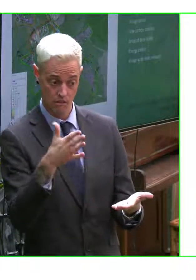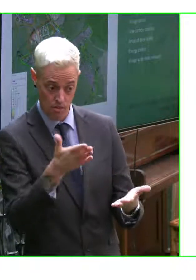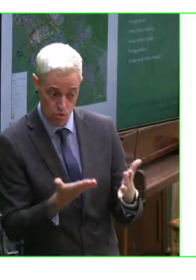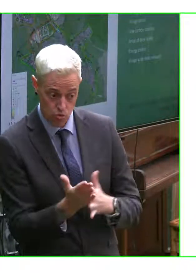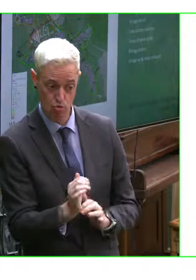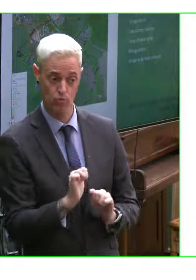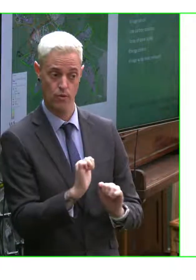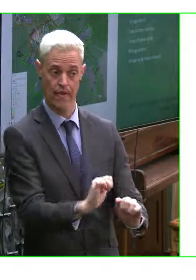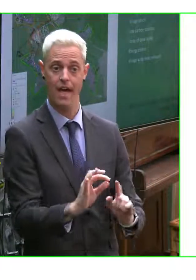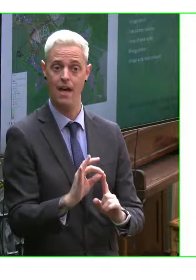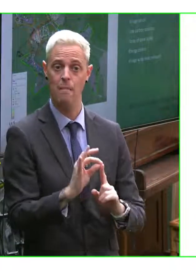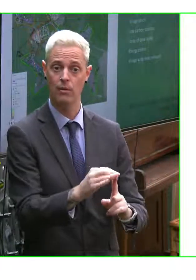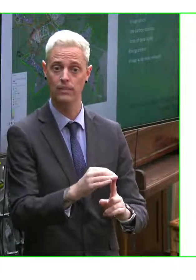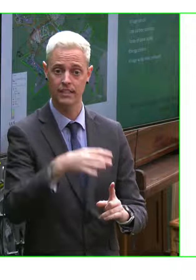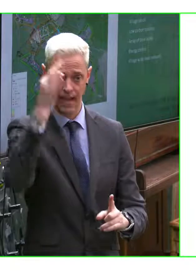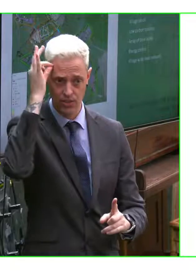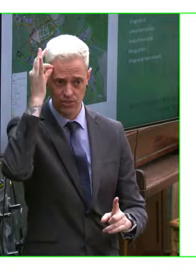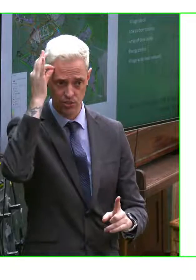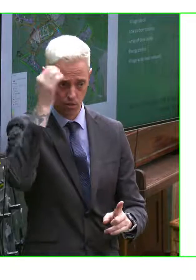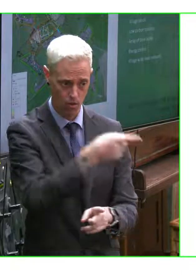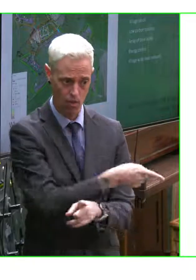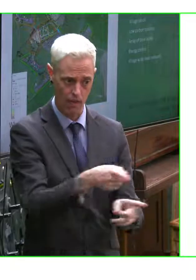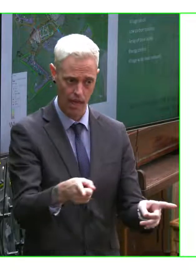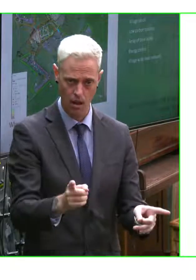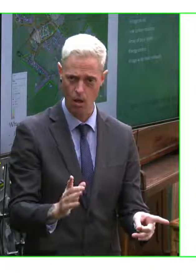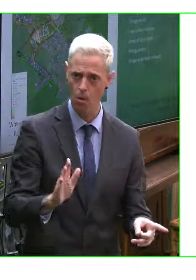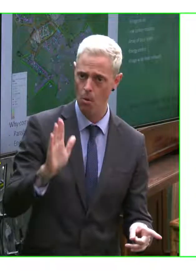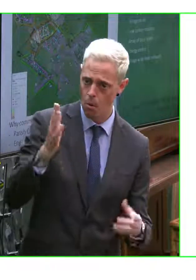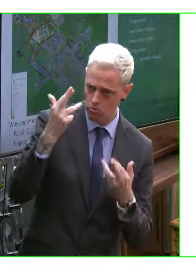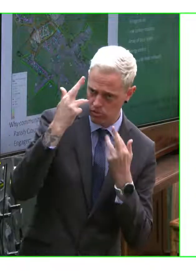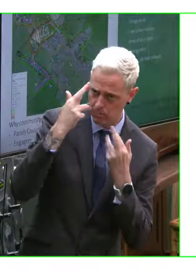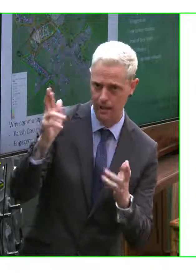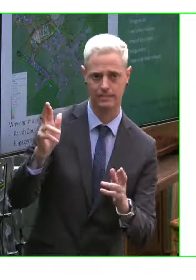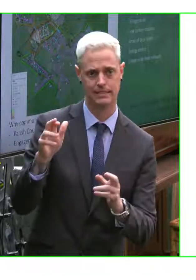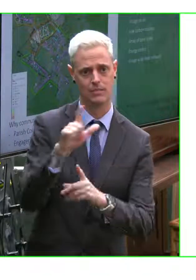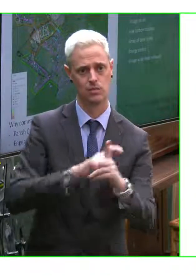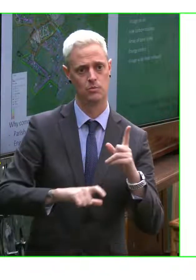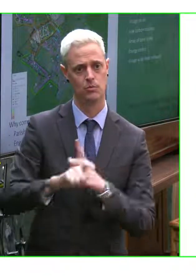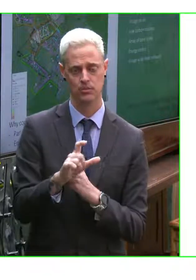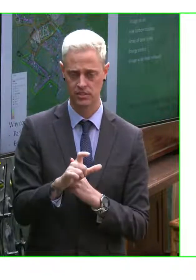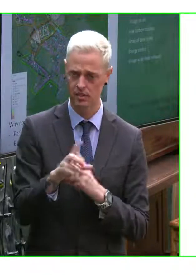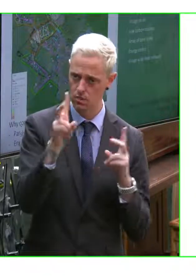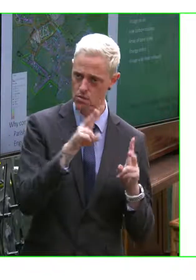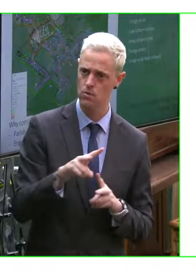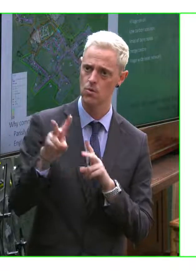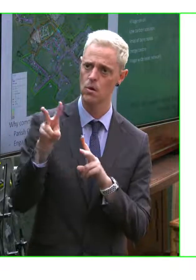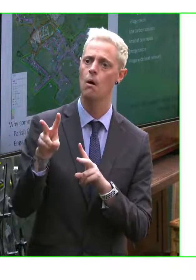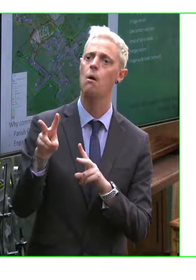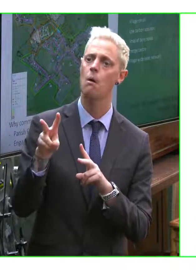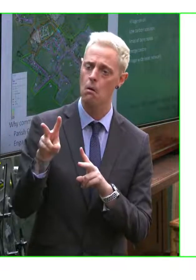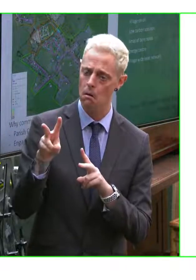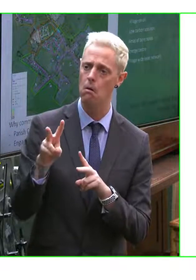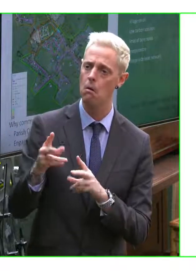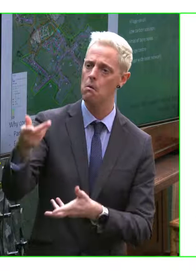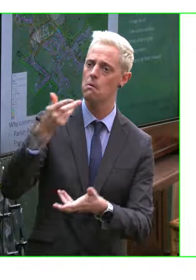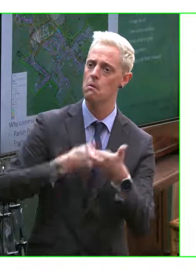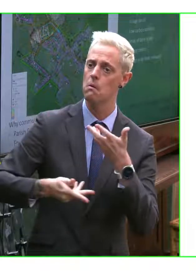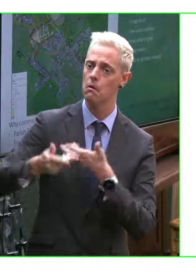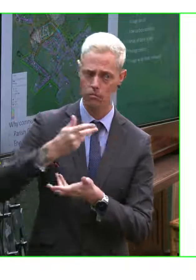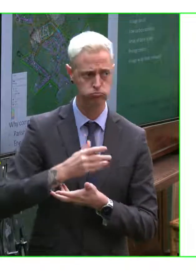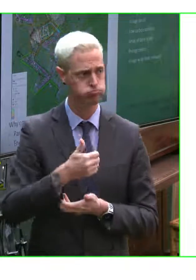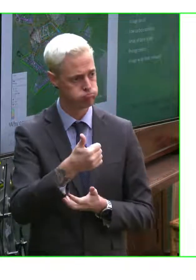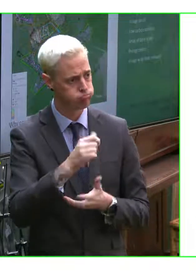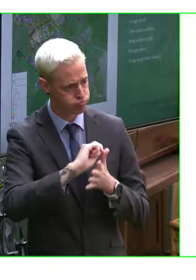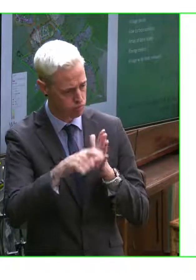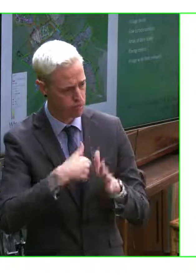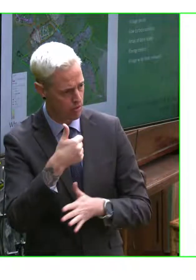through the parish council, that these people are well respected within their communities and they are listened to. And if they're vouching for this project,